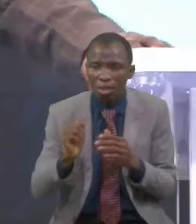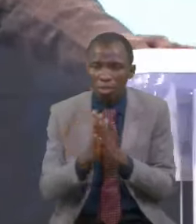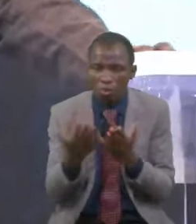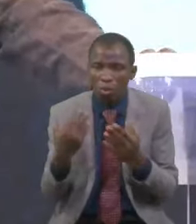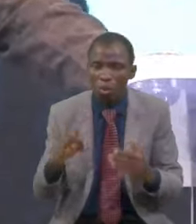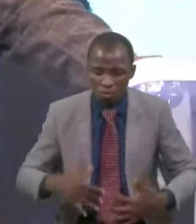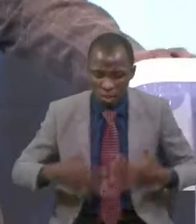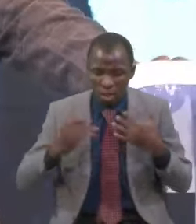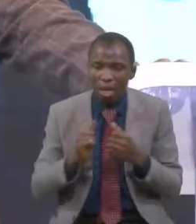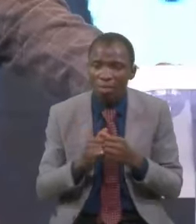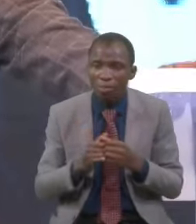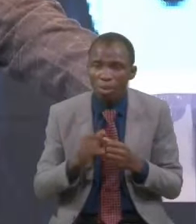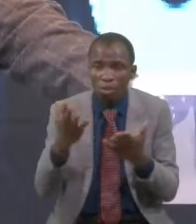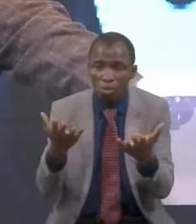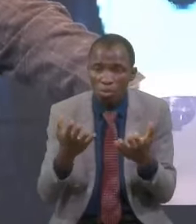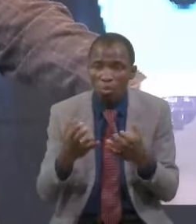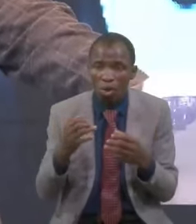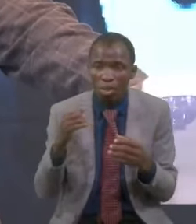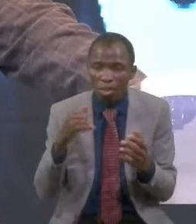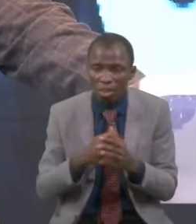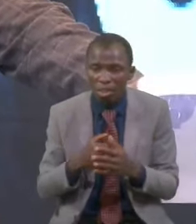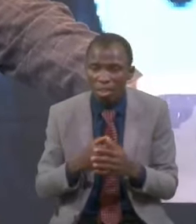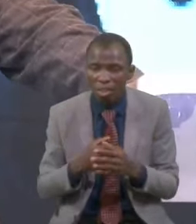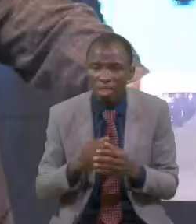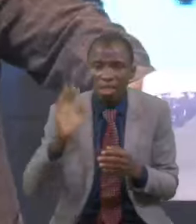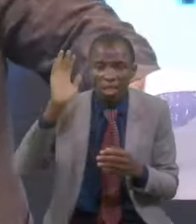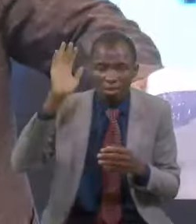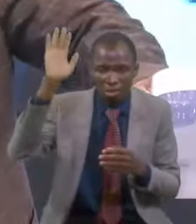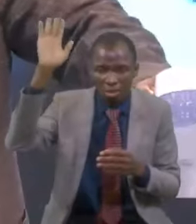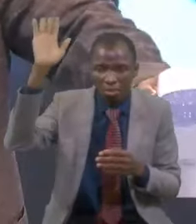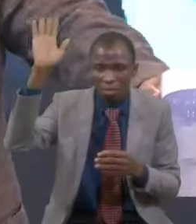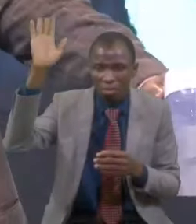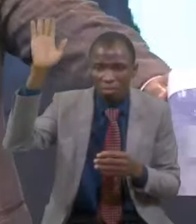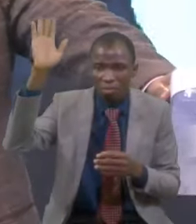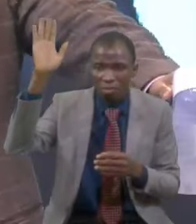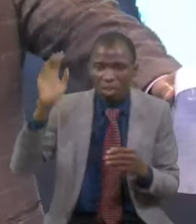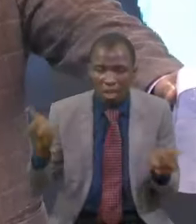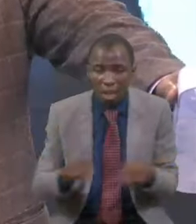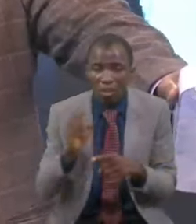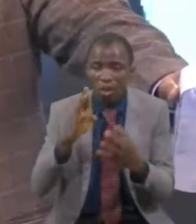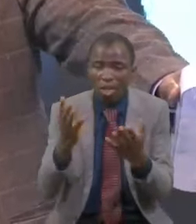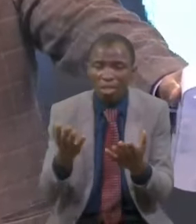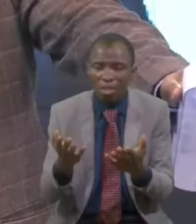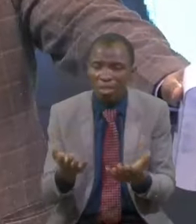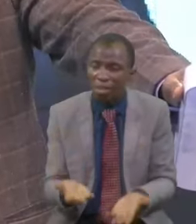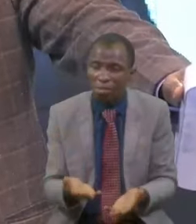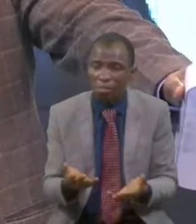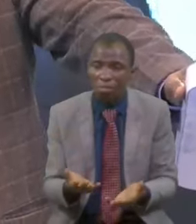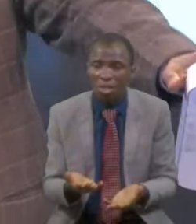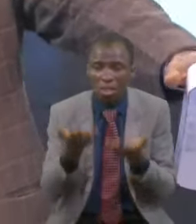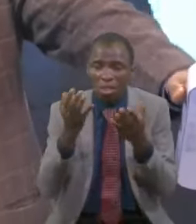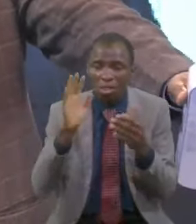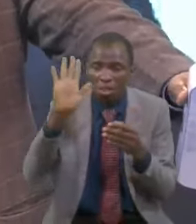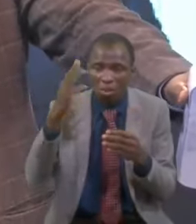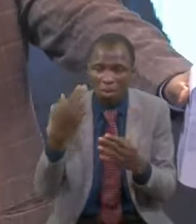I want you to raise up your hand wherever you are. As you are raising up your hand, please stand up so